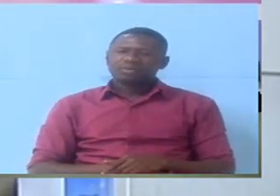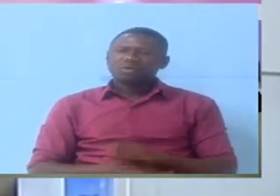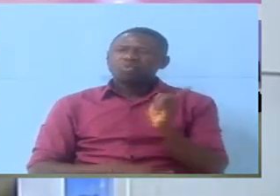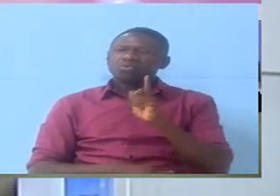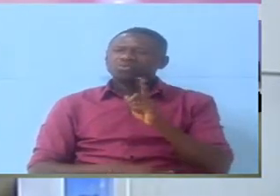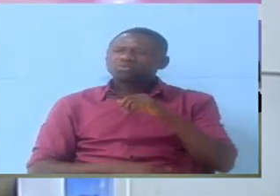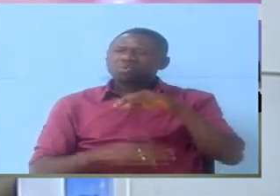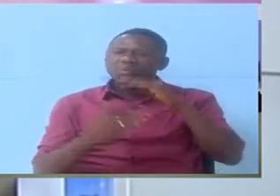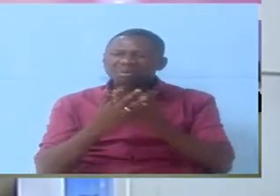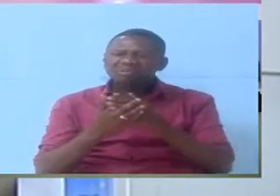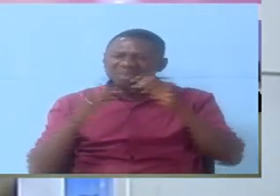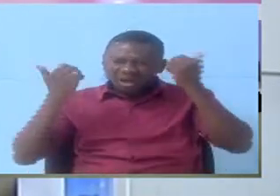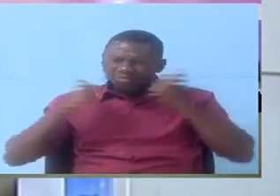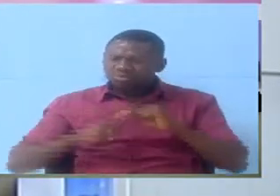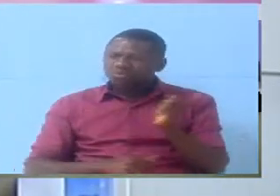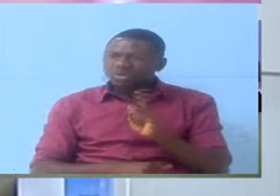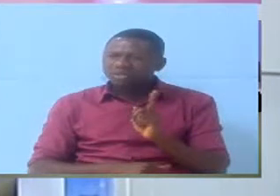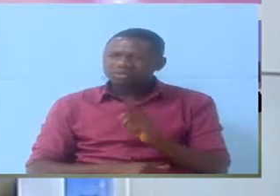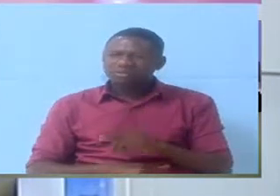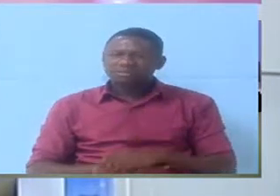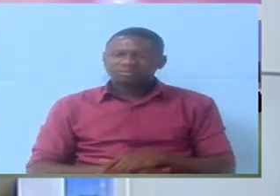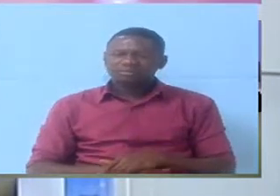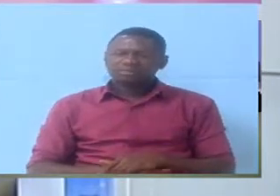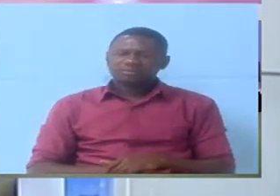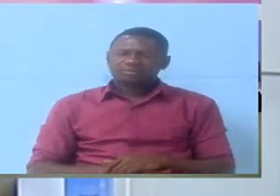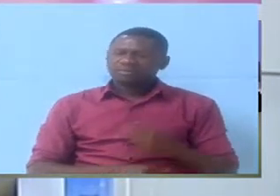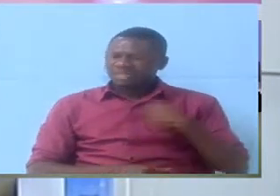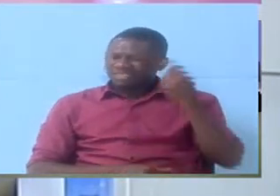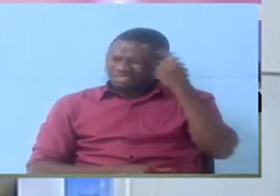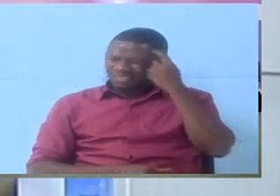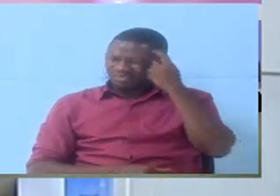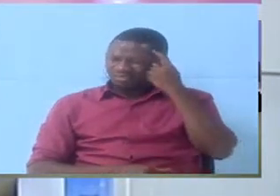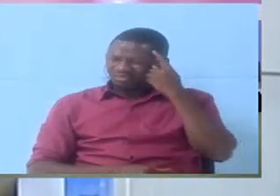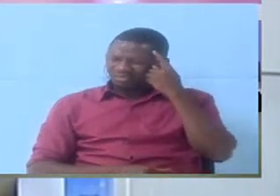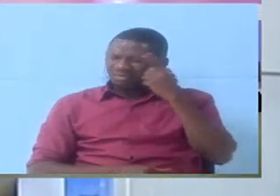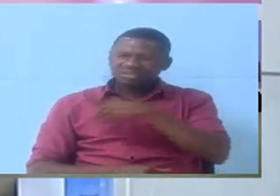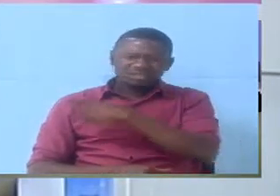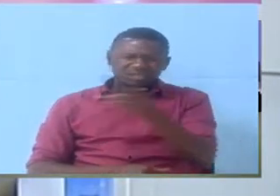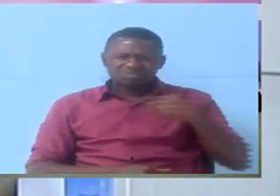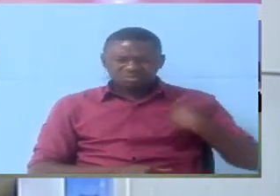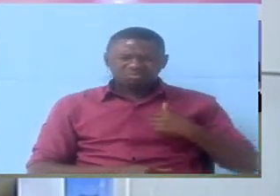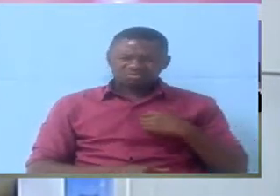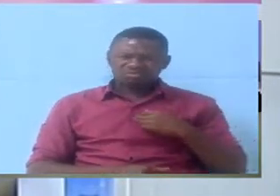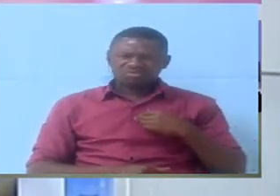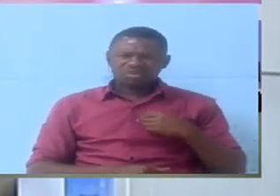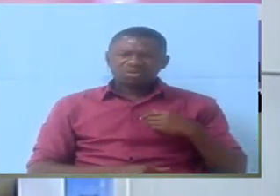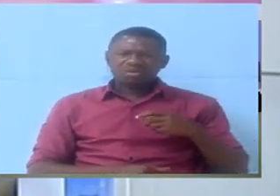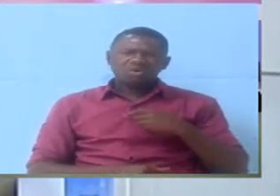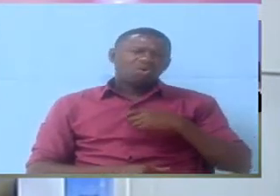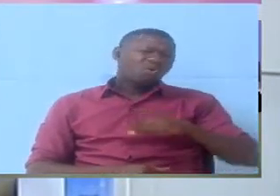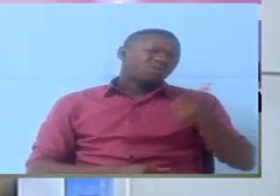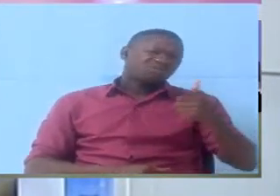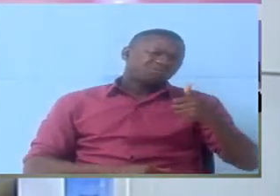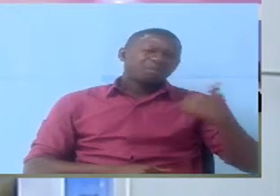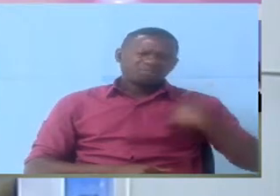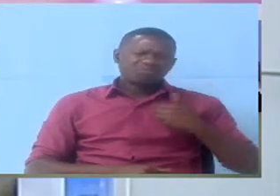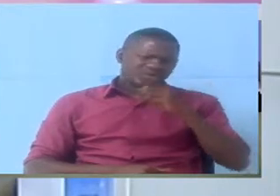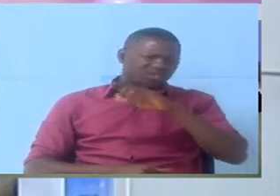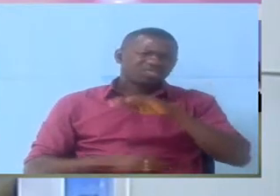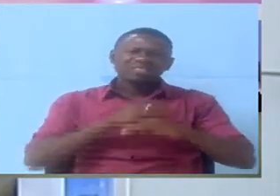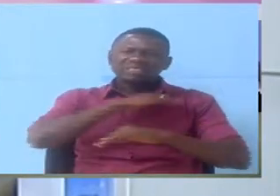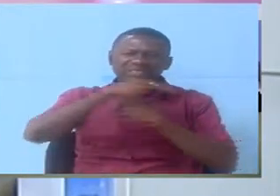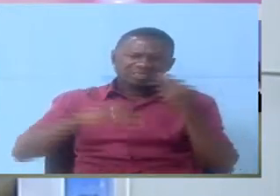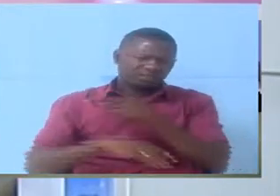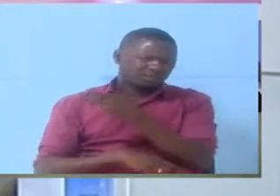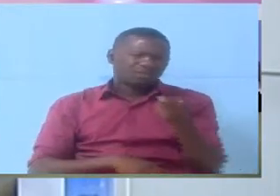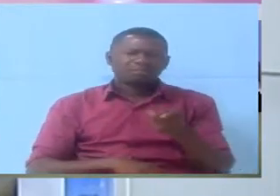massacre. Council Lata Lako, Ninketa, Mofanya Jawolet. Inside the forest. Wulokono. Not if, very far away from the beach.